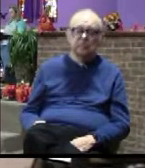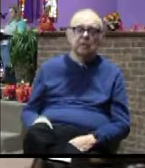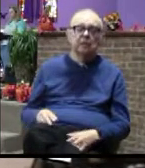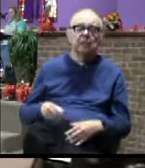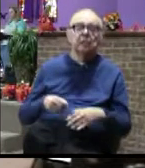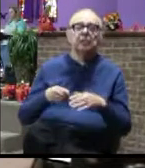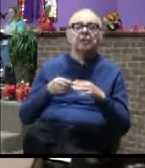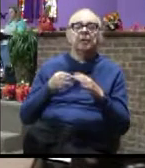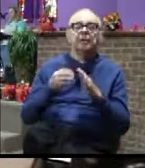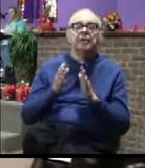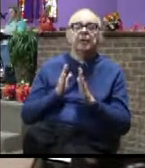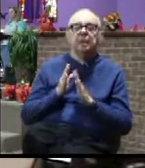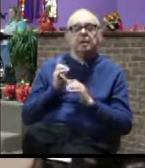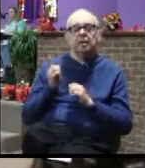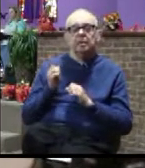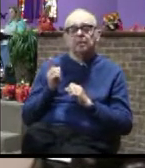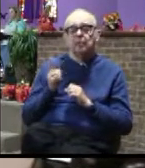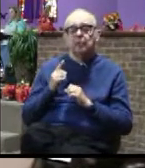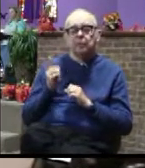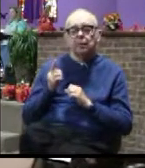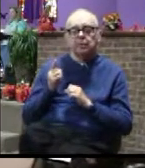He will supply your needs every day